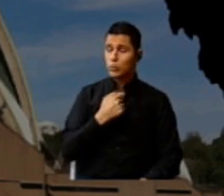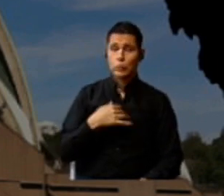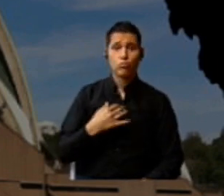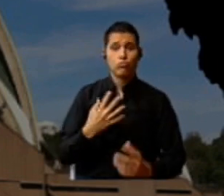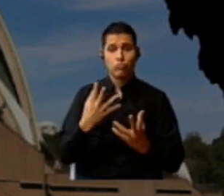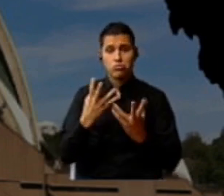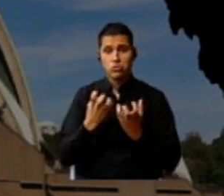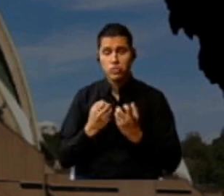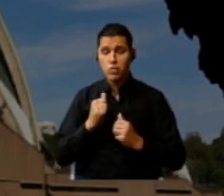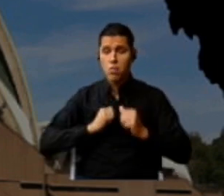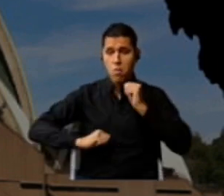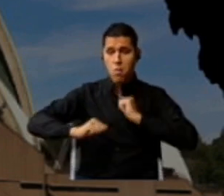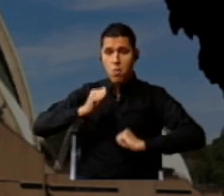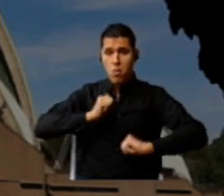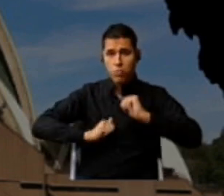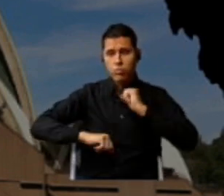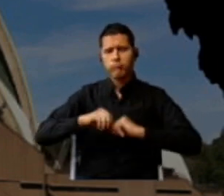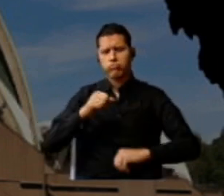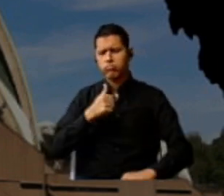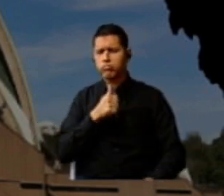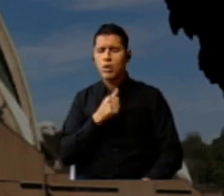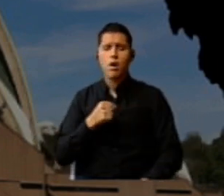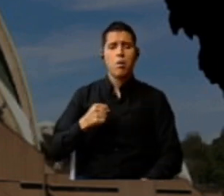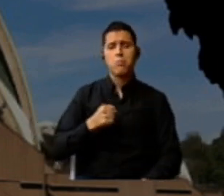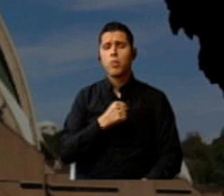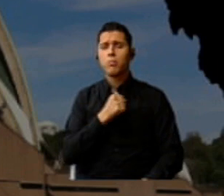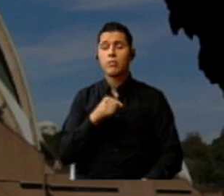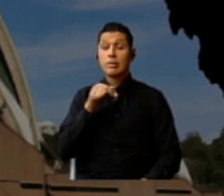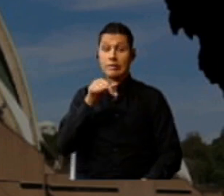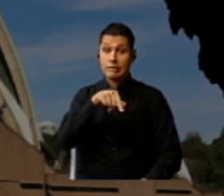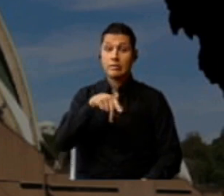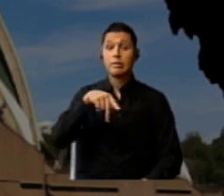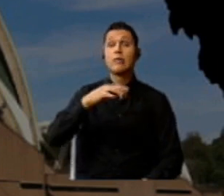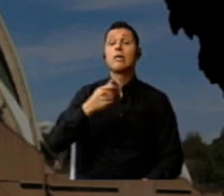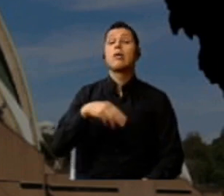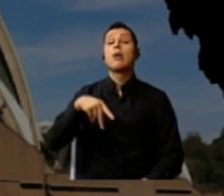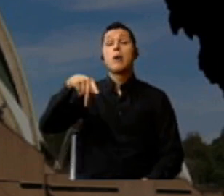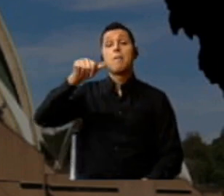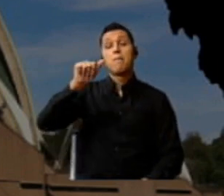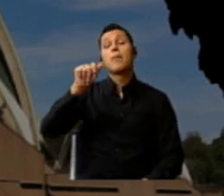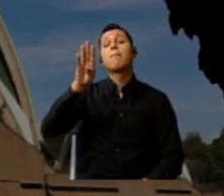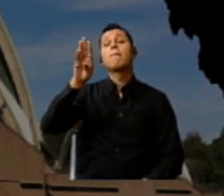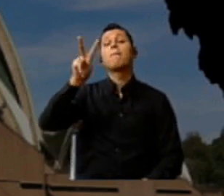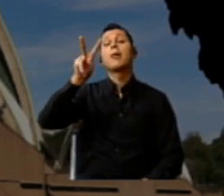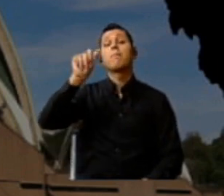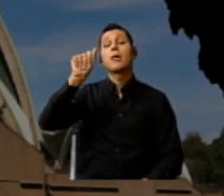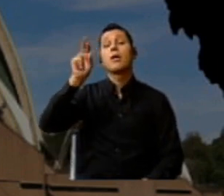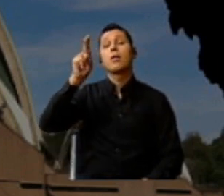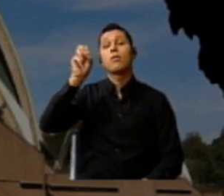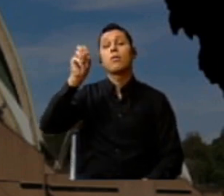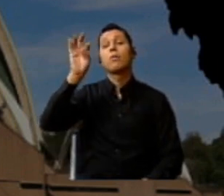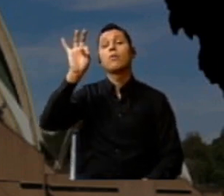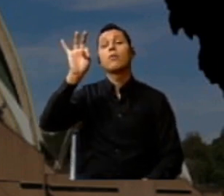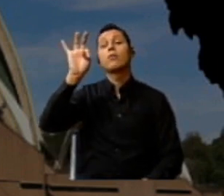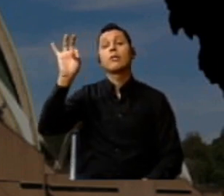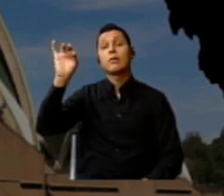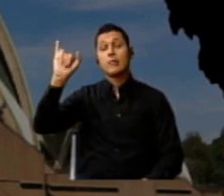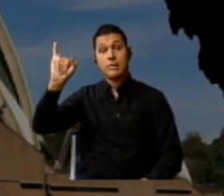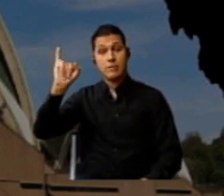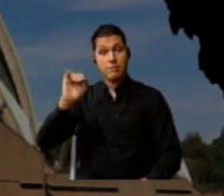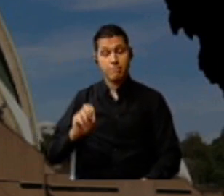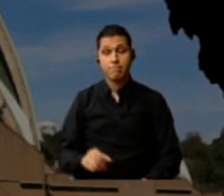opera there. Okay, let's listen to Pavarotti, one of the greatest opera singers in the